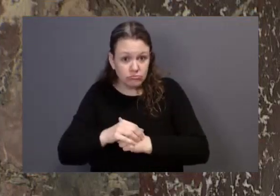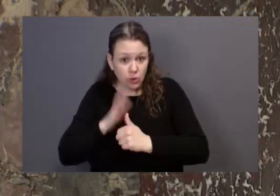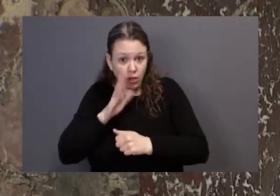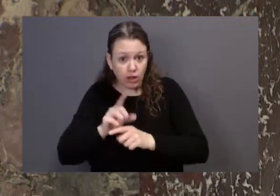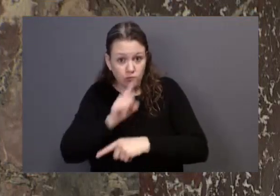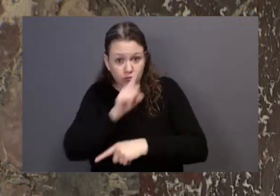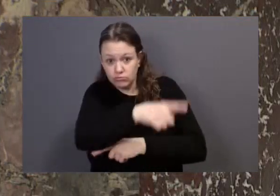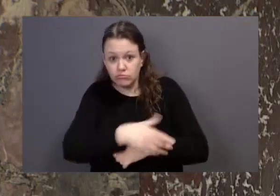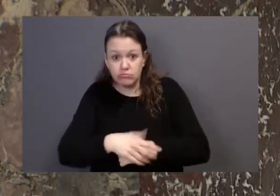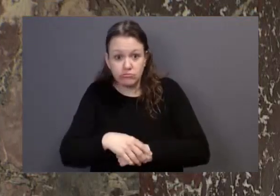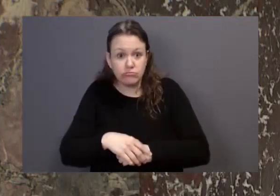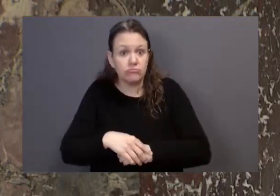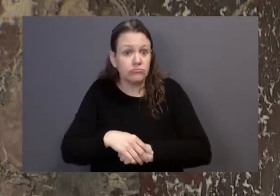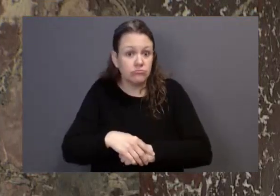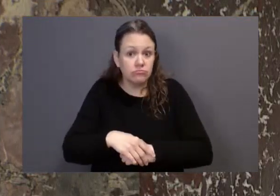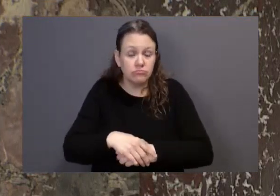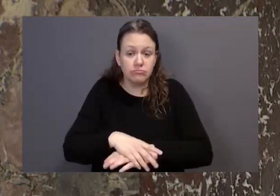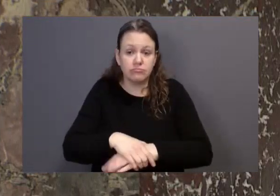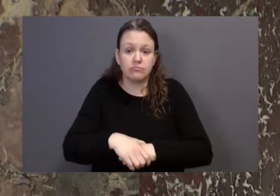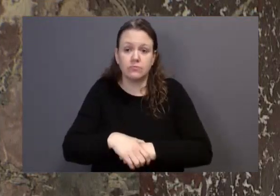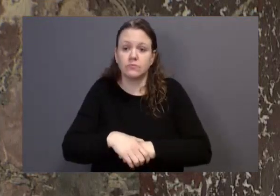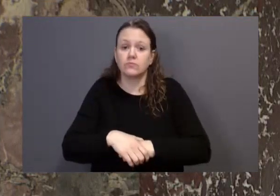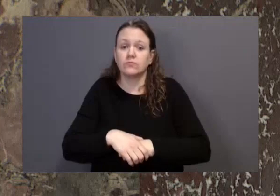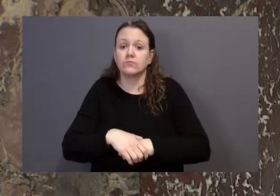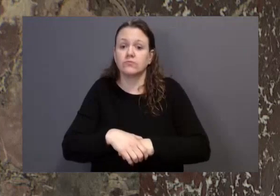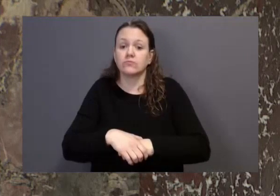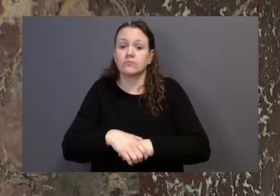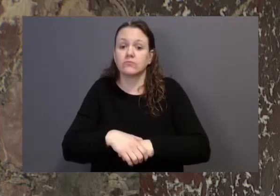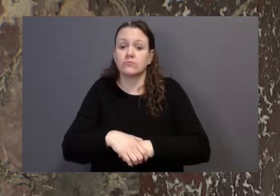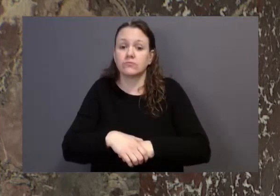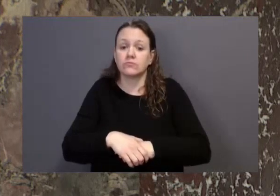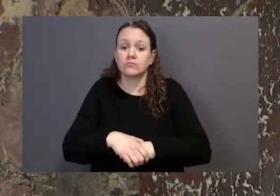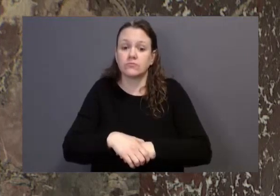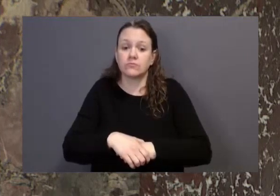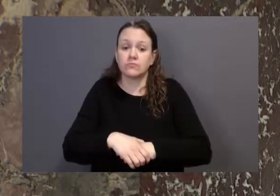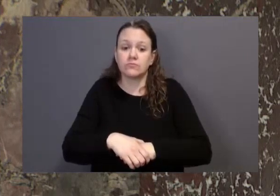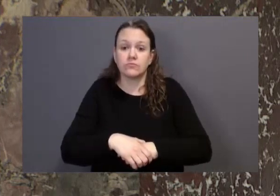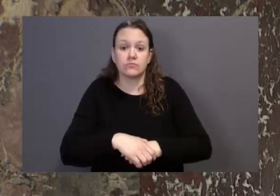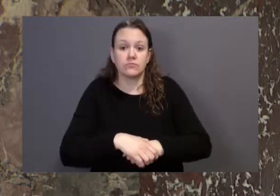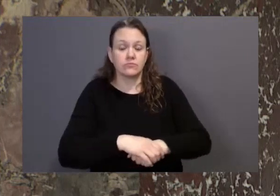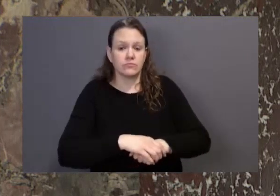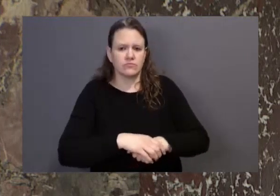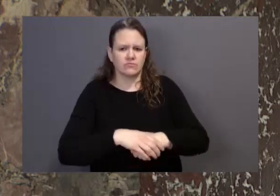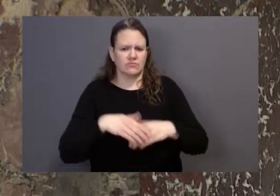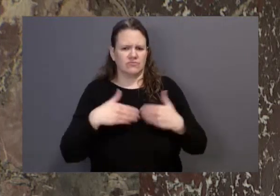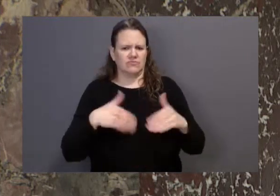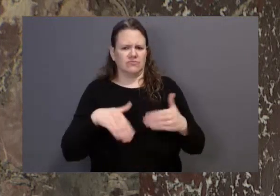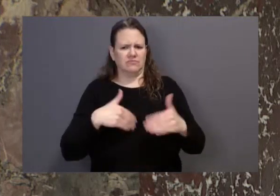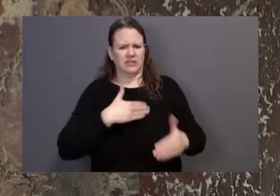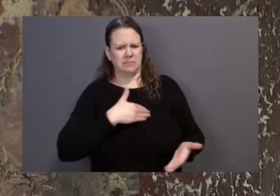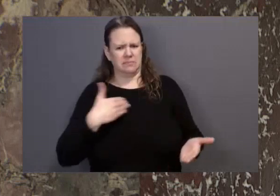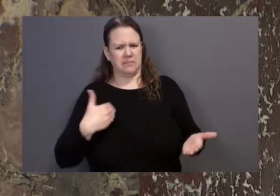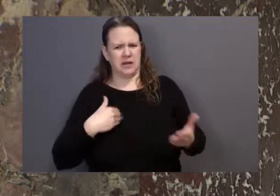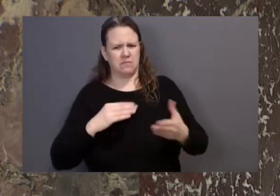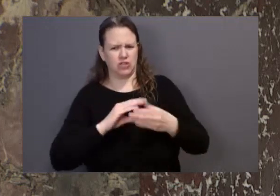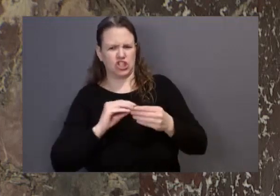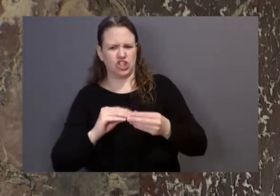I heard a lot of talk from the member about chickens and eggs, and I remember when the member was mayor,